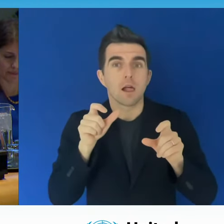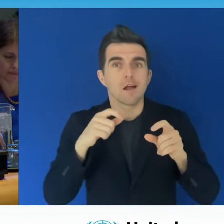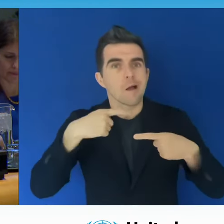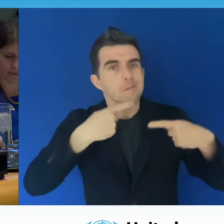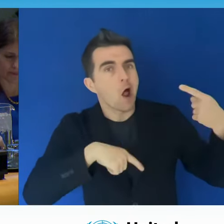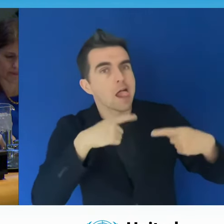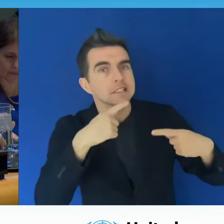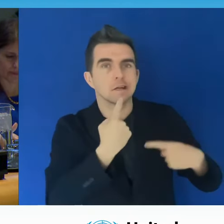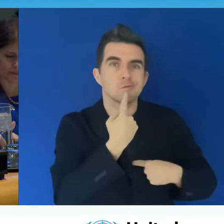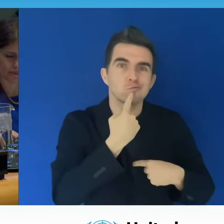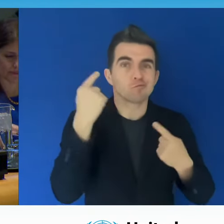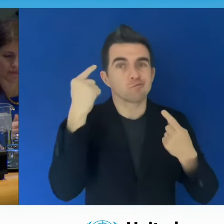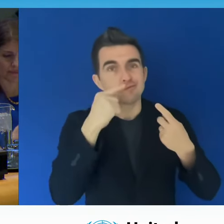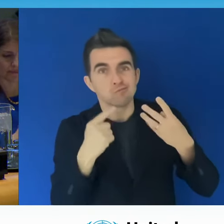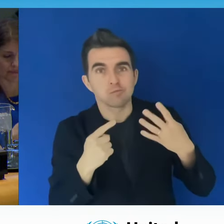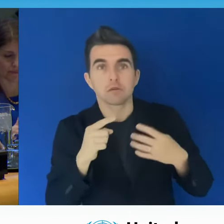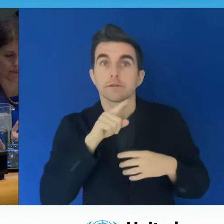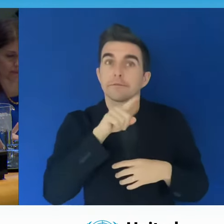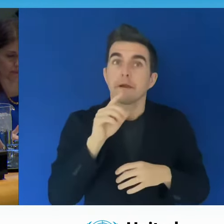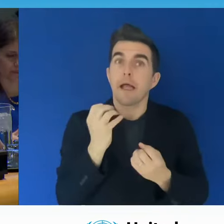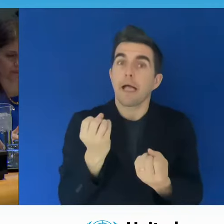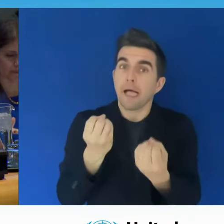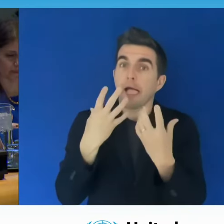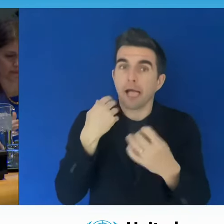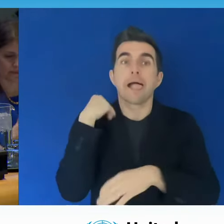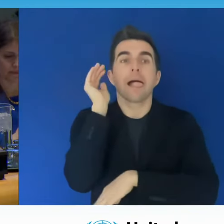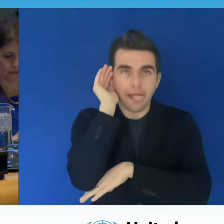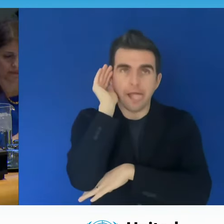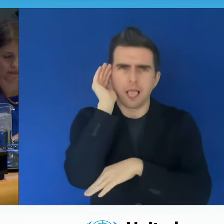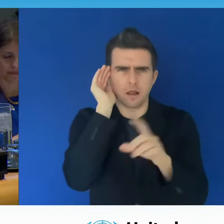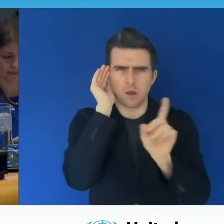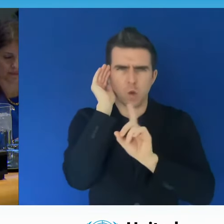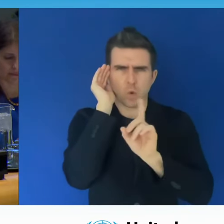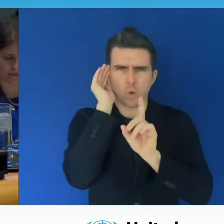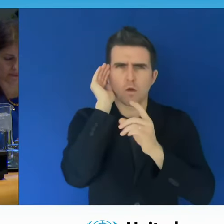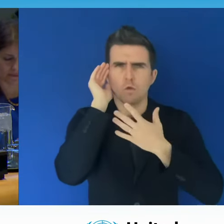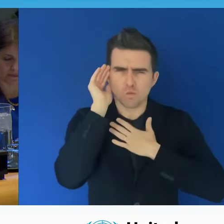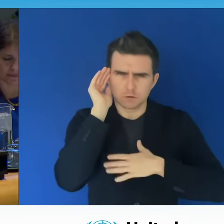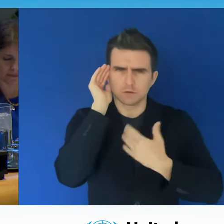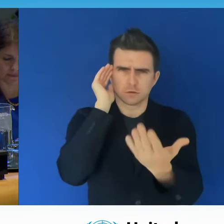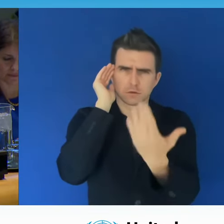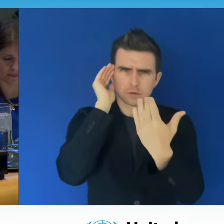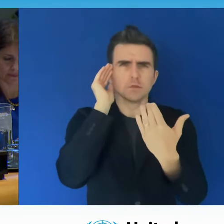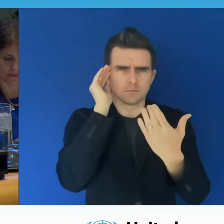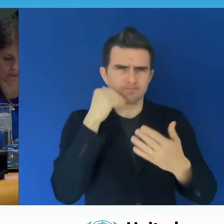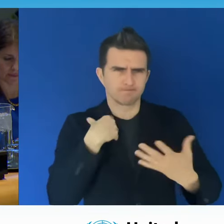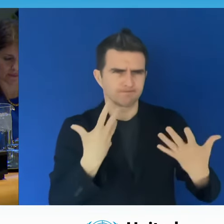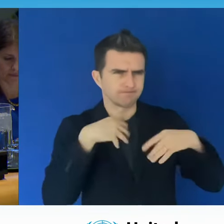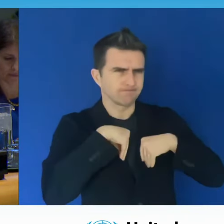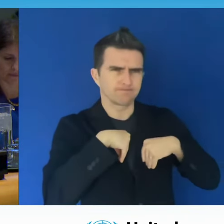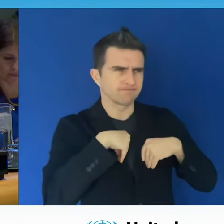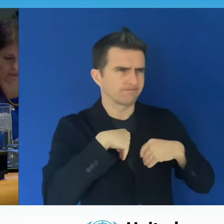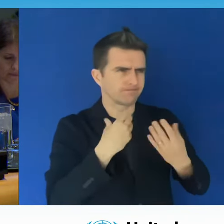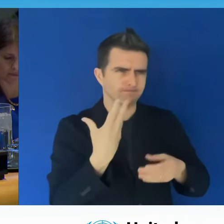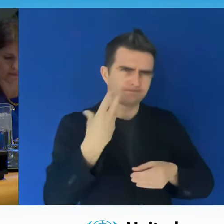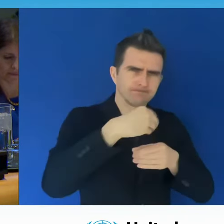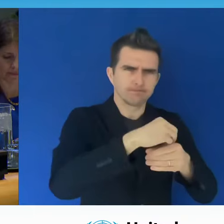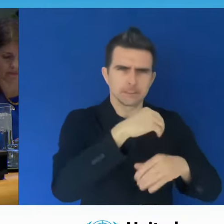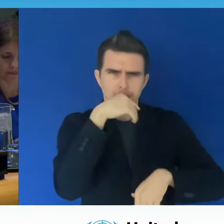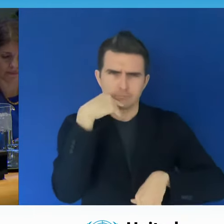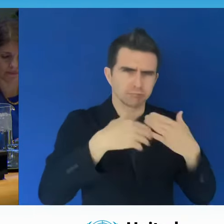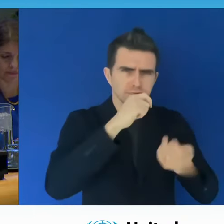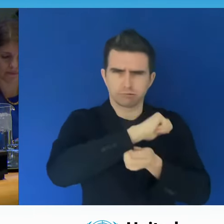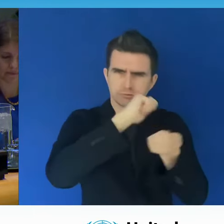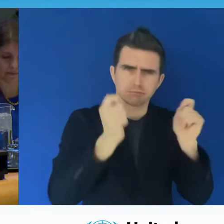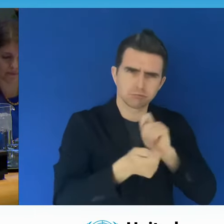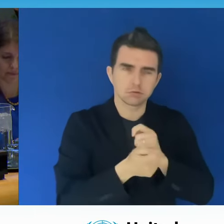youth strategy to take this work to the next level. And I'm committed to making sure young people have a